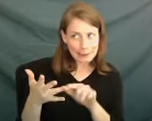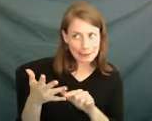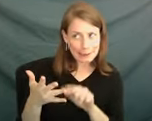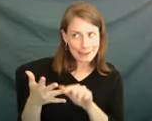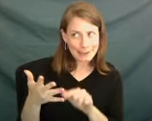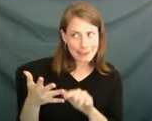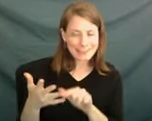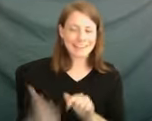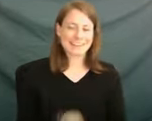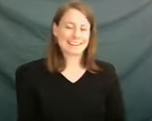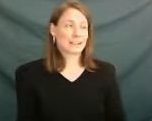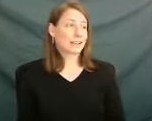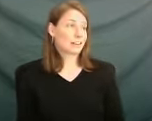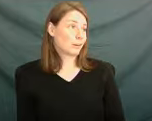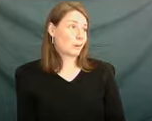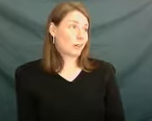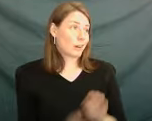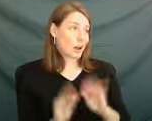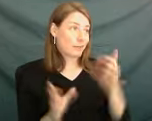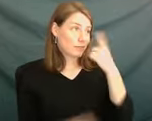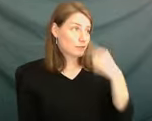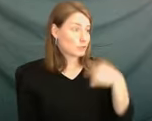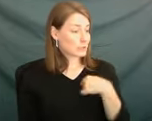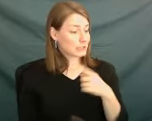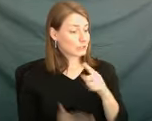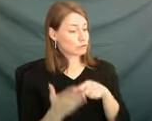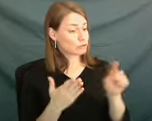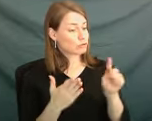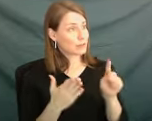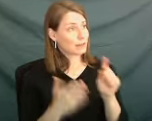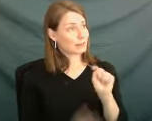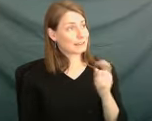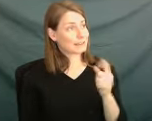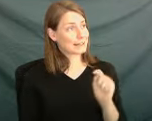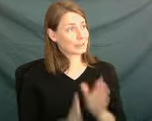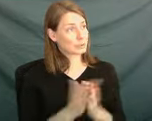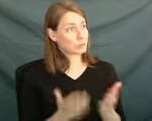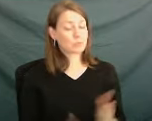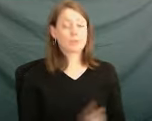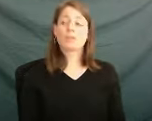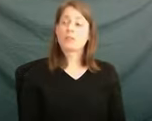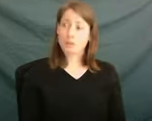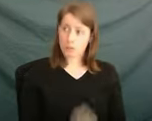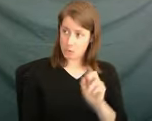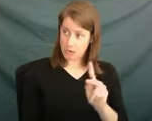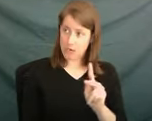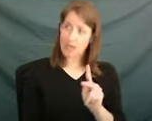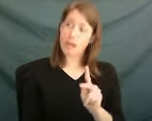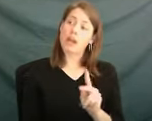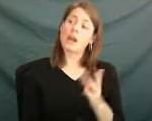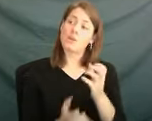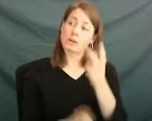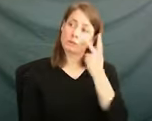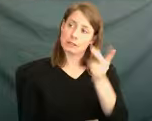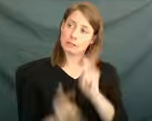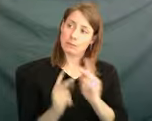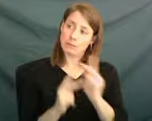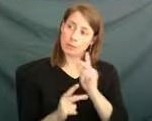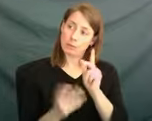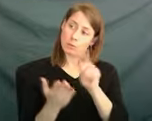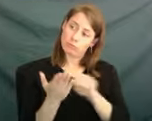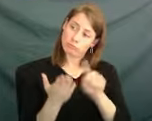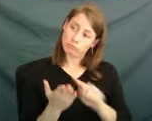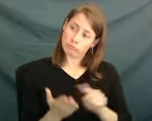So I want to see people looking things up. Yeah, and maybe explaining things to other people, which is part of the asking.